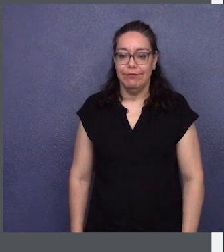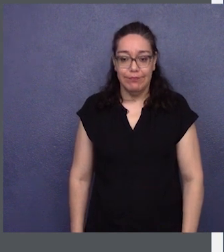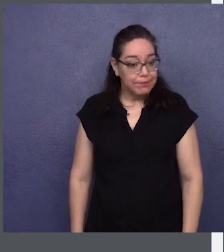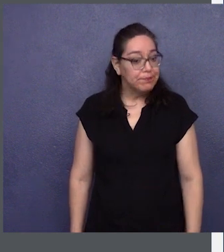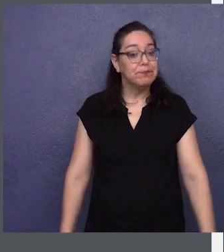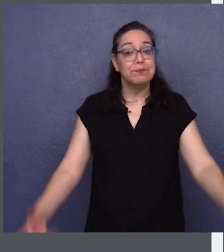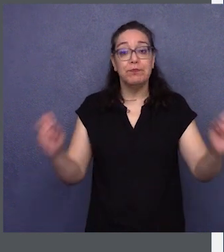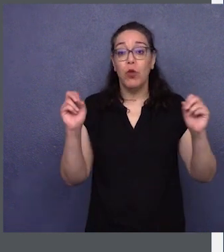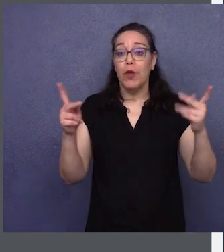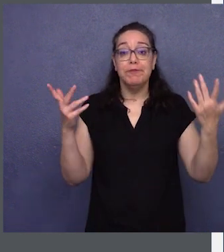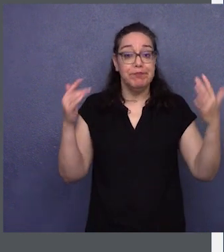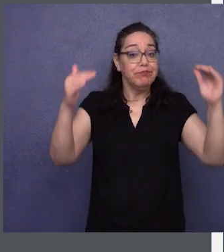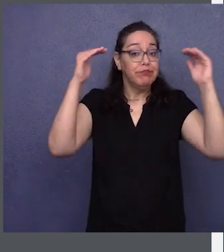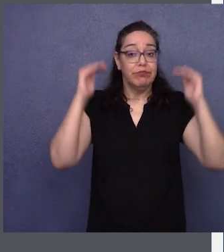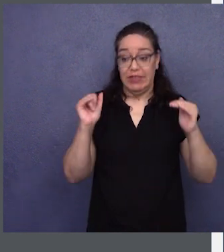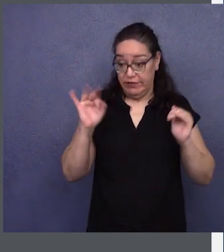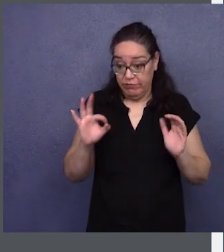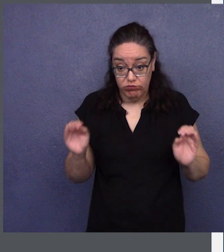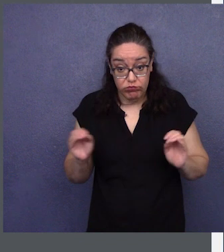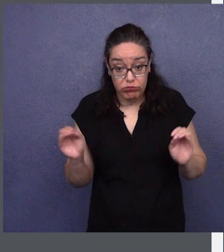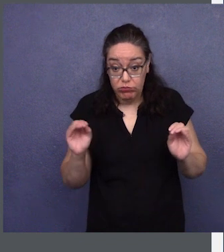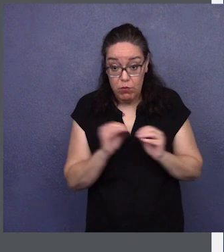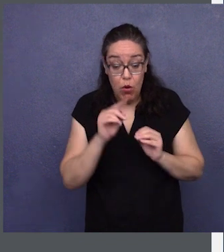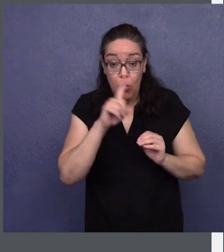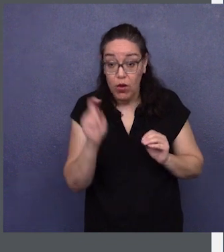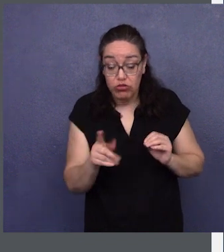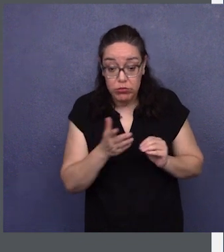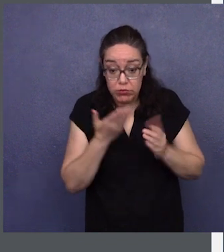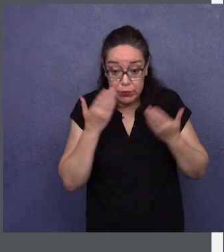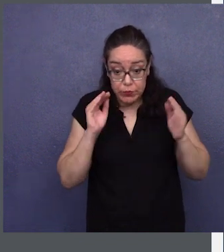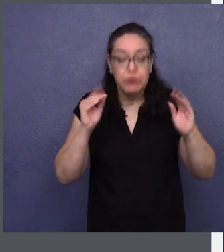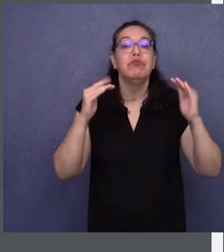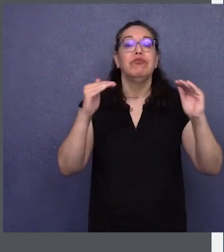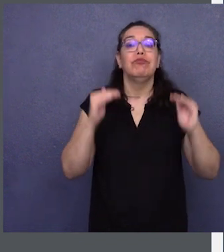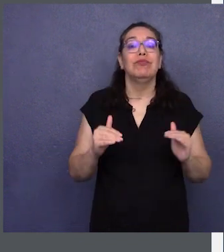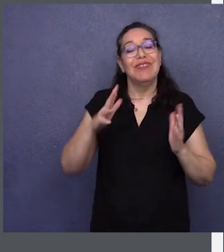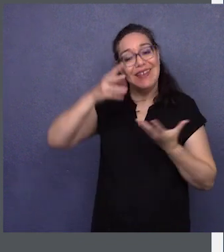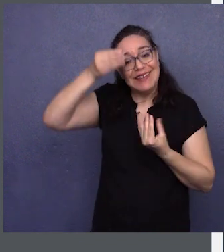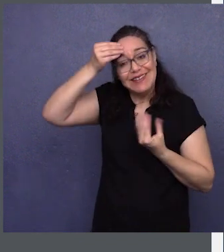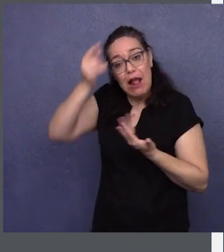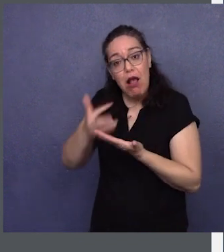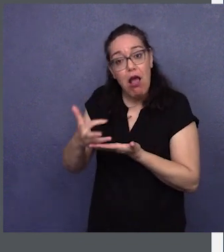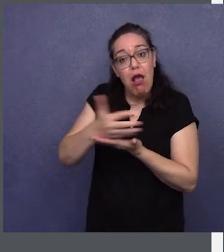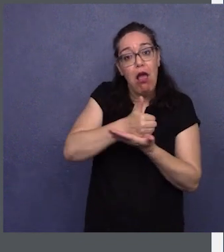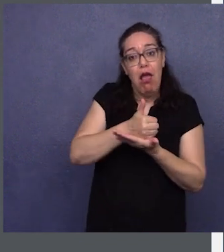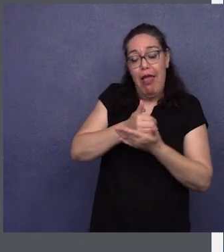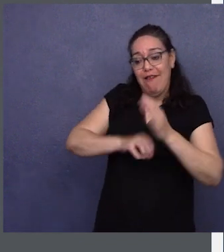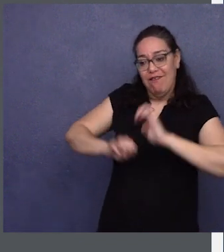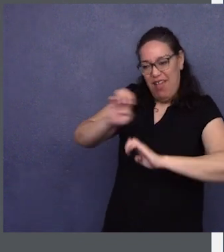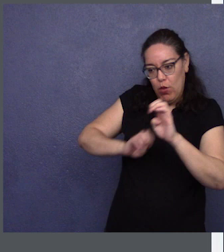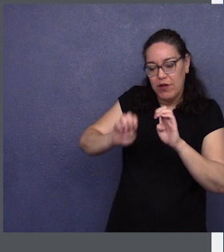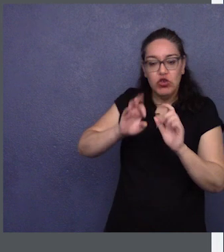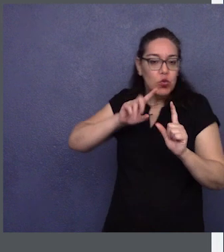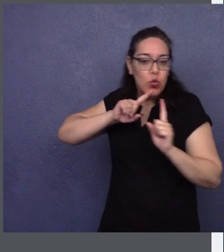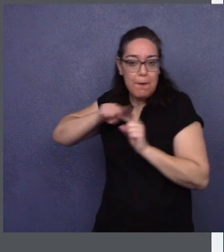Okay, so moving on, if we don't have any more questions, data collection, evaluation, and reporting